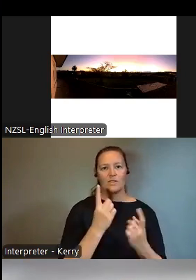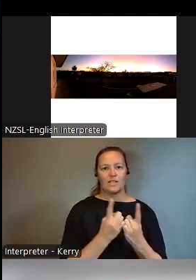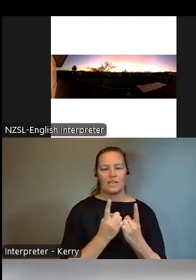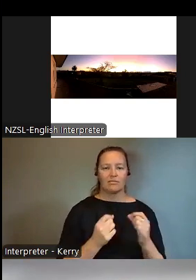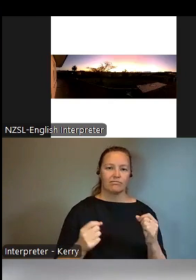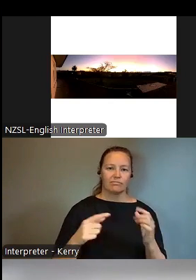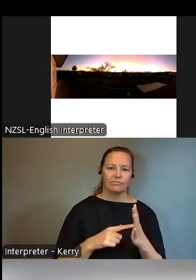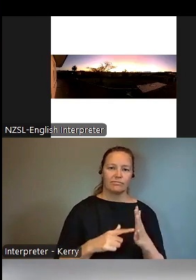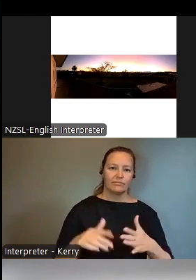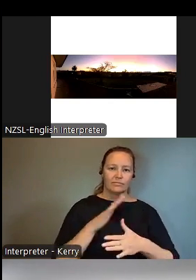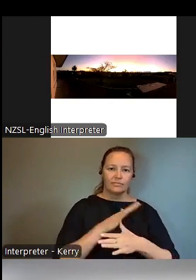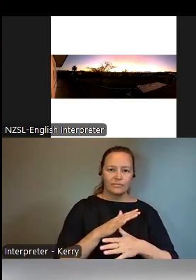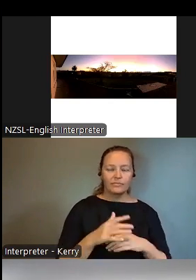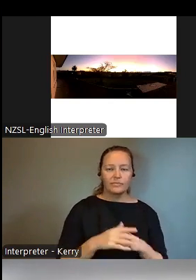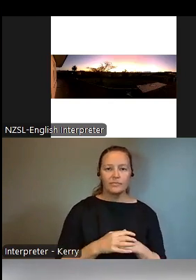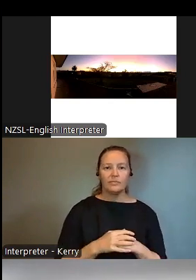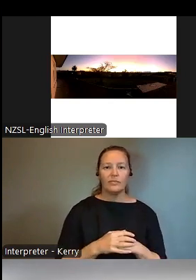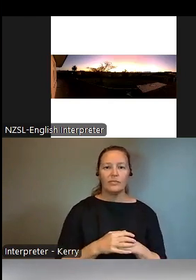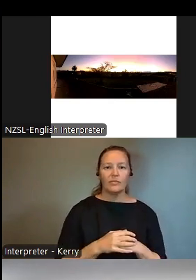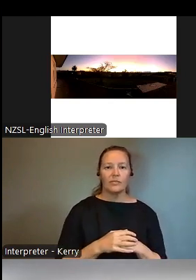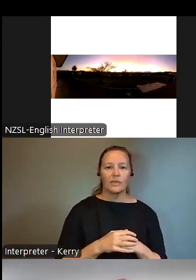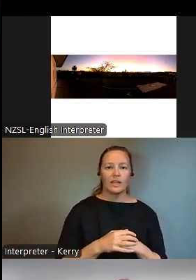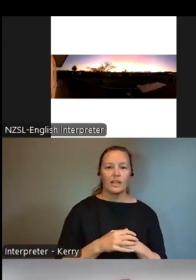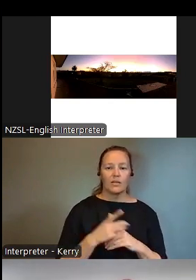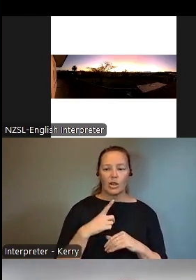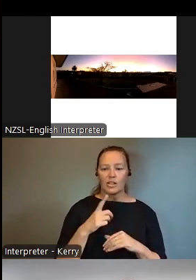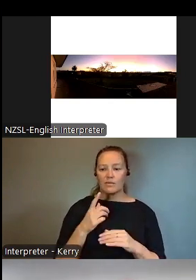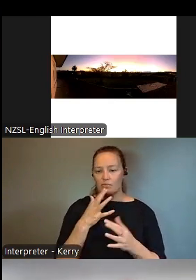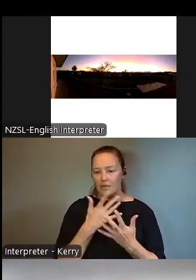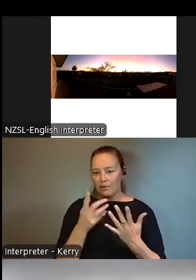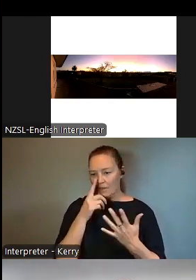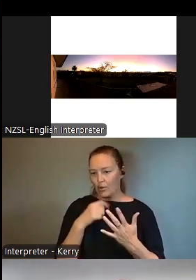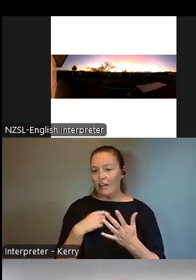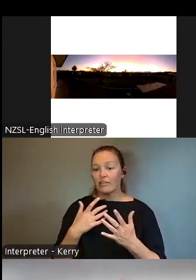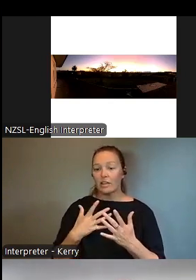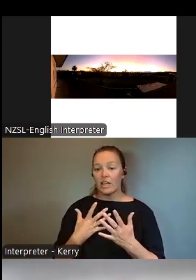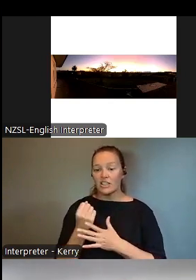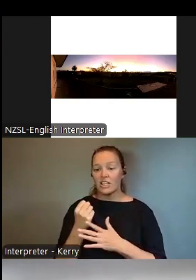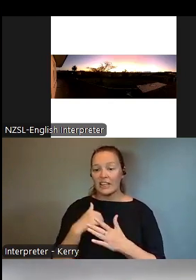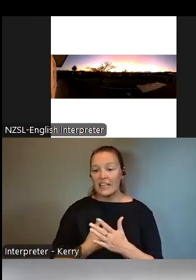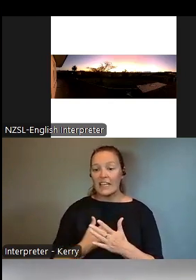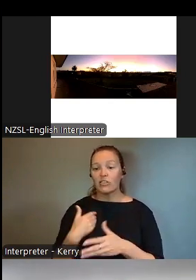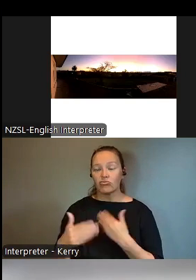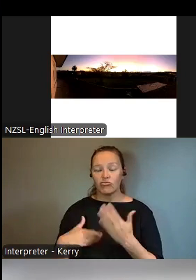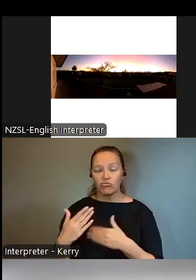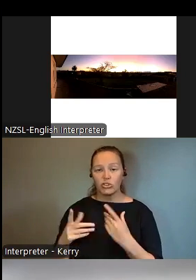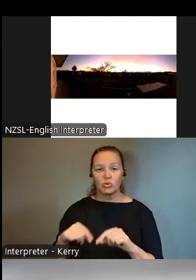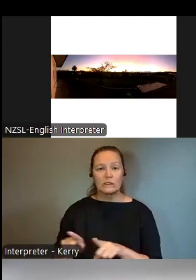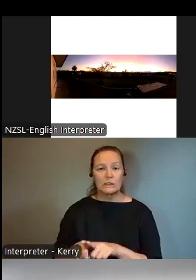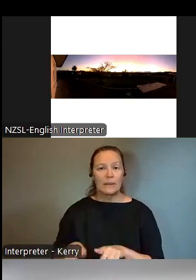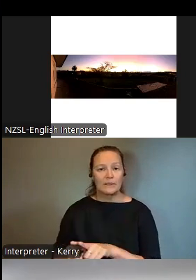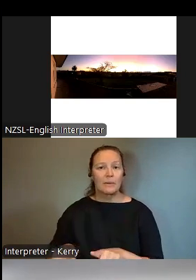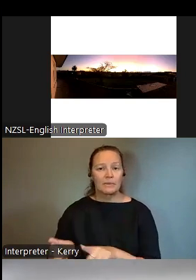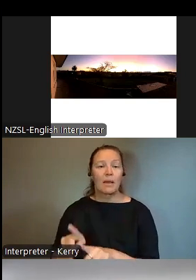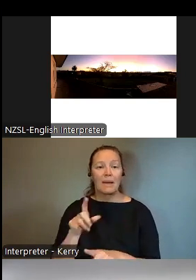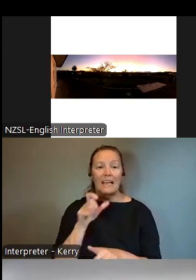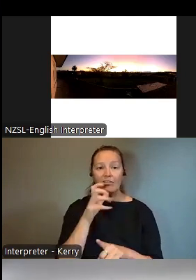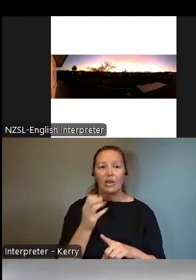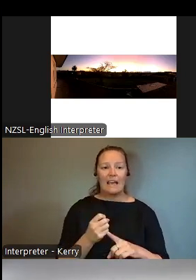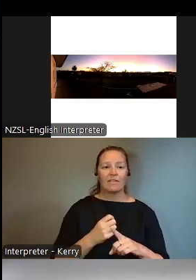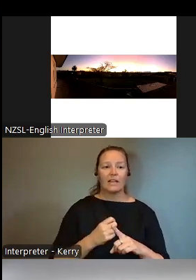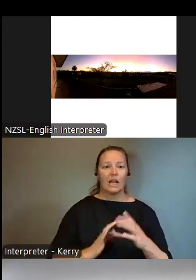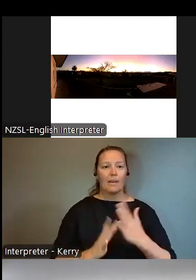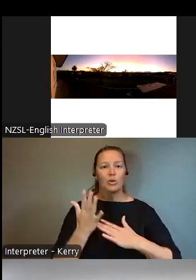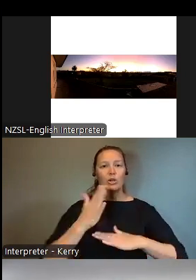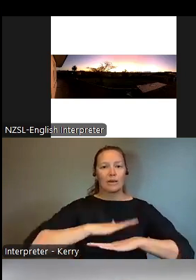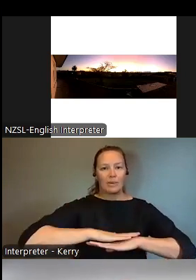currently doing? Because if it's meeting the need, I'm just going to keep going with it. And that's a very sensible thing to do. But if we've got a burning platform and a sense